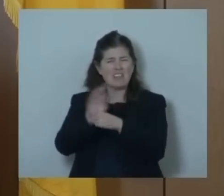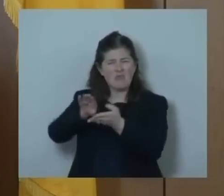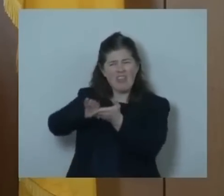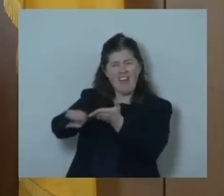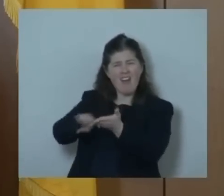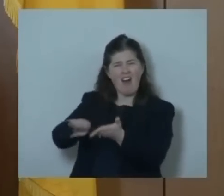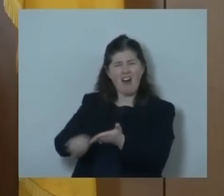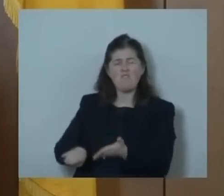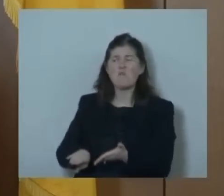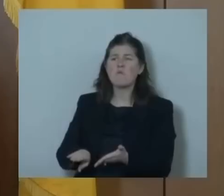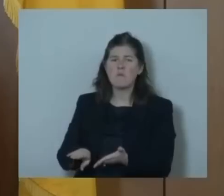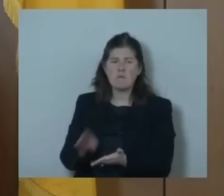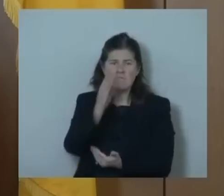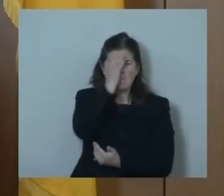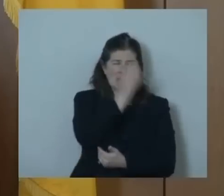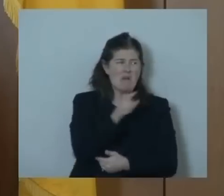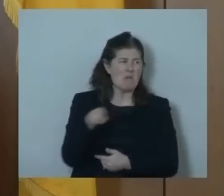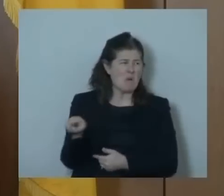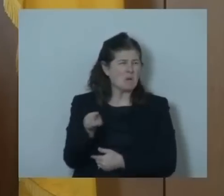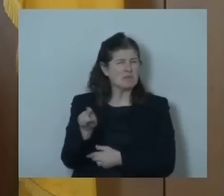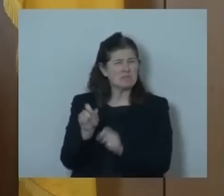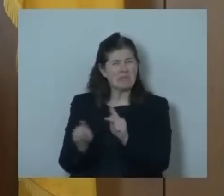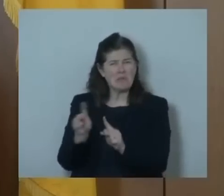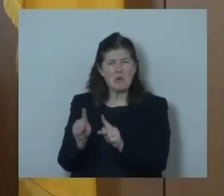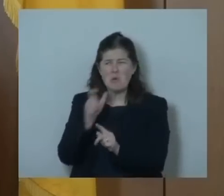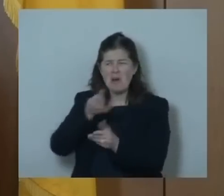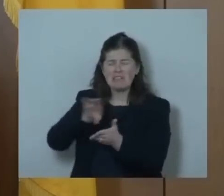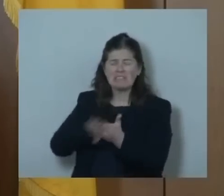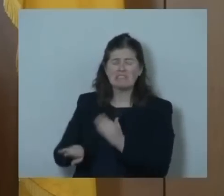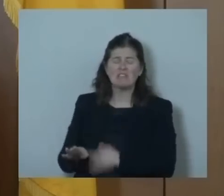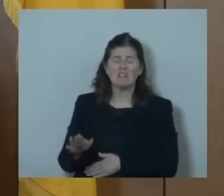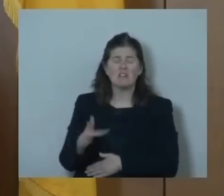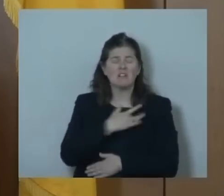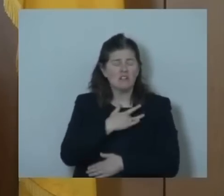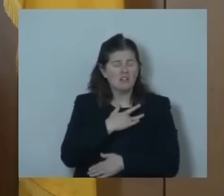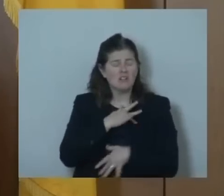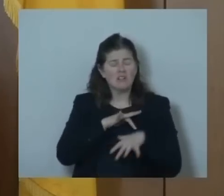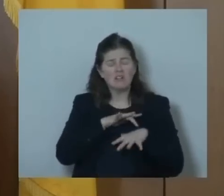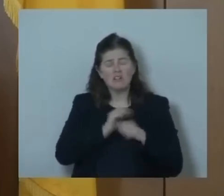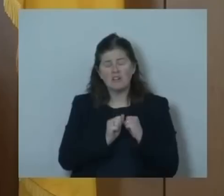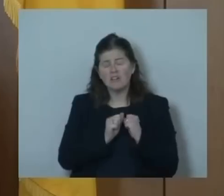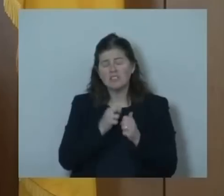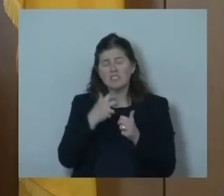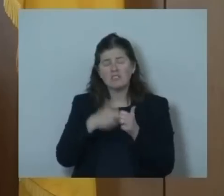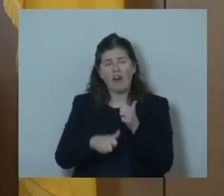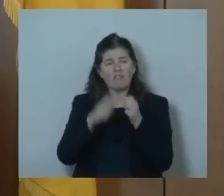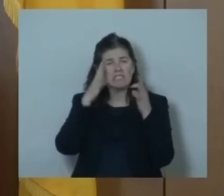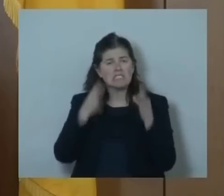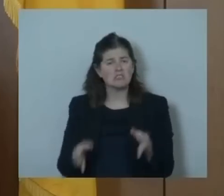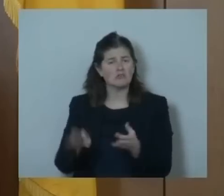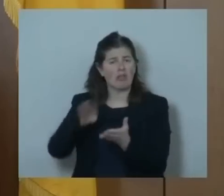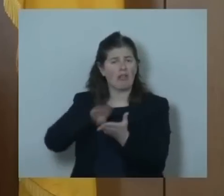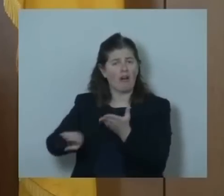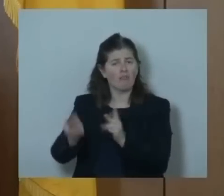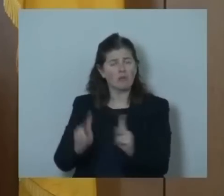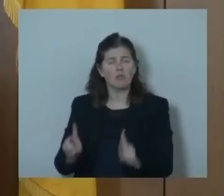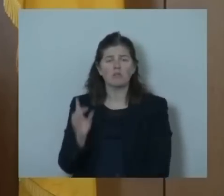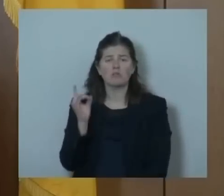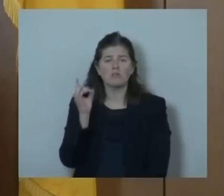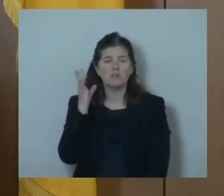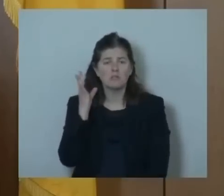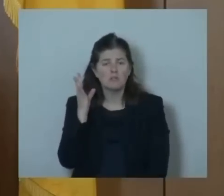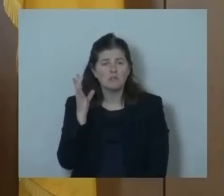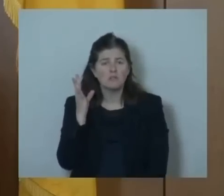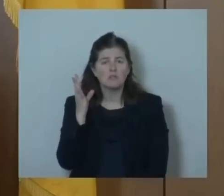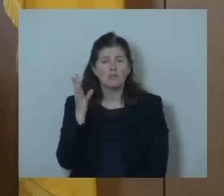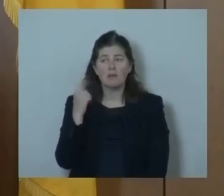guarantee you they will tell you those were hideous, tough decisions that they had to make. I don't